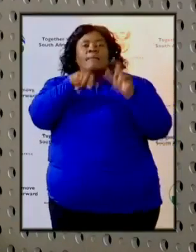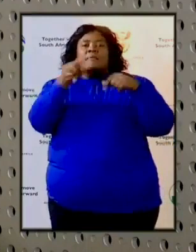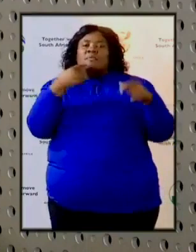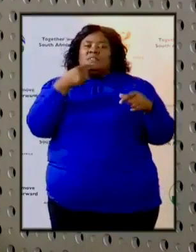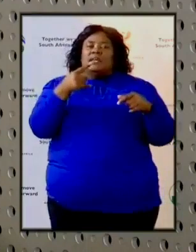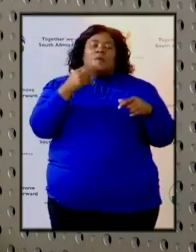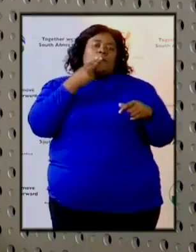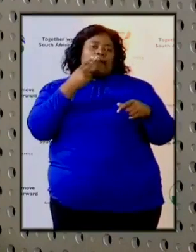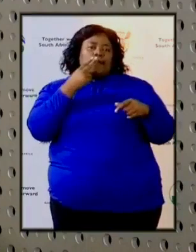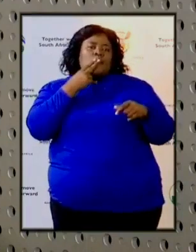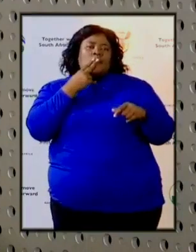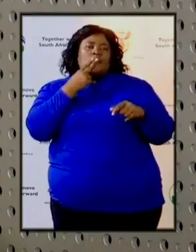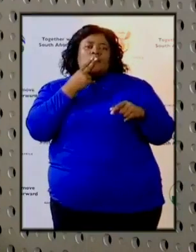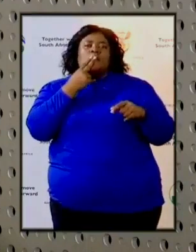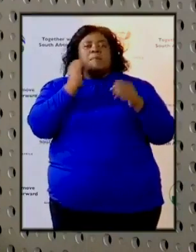ungavulwa.